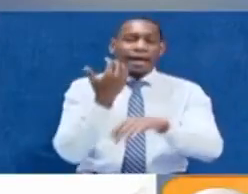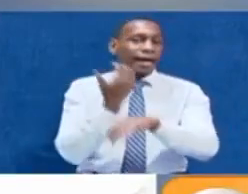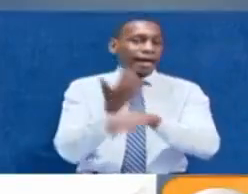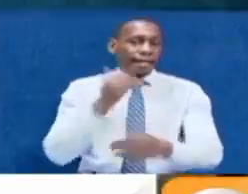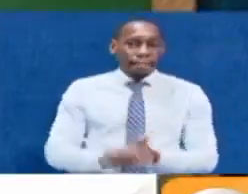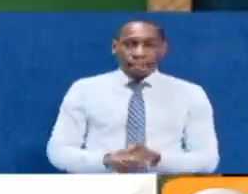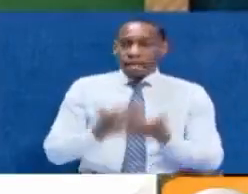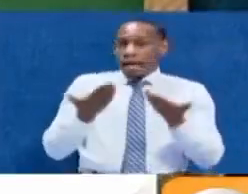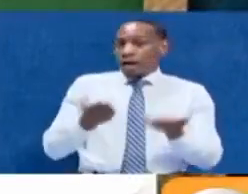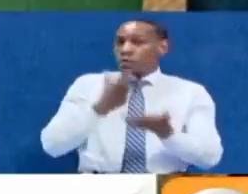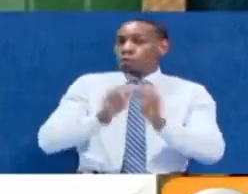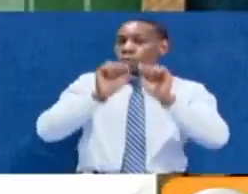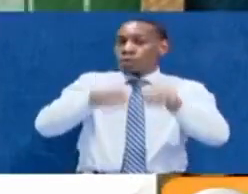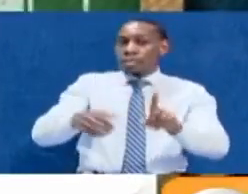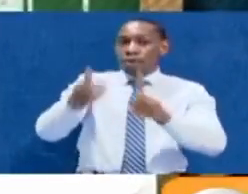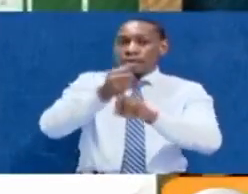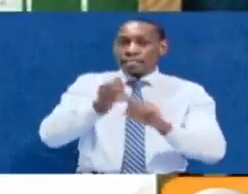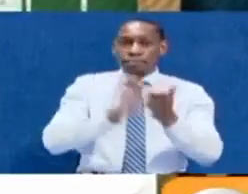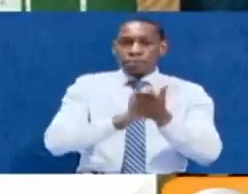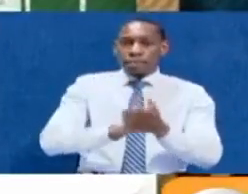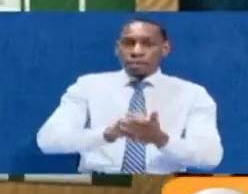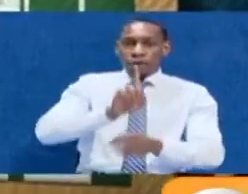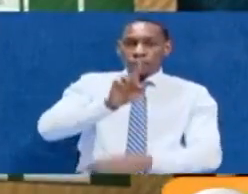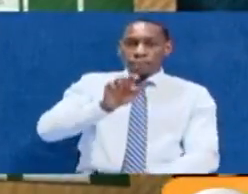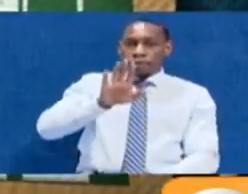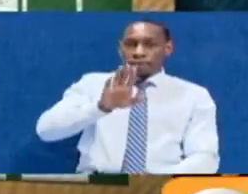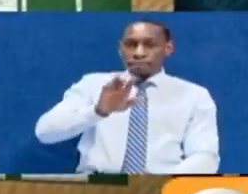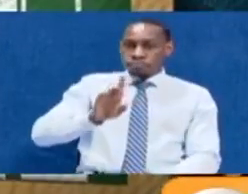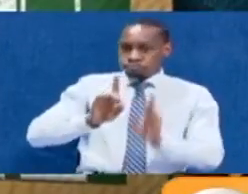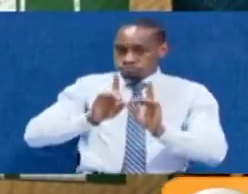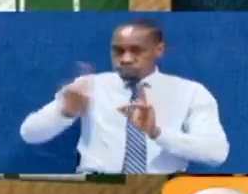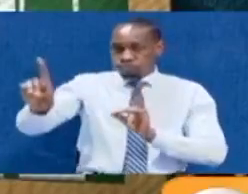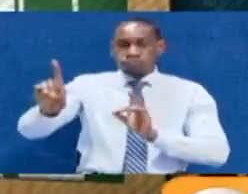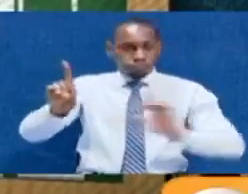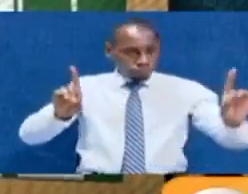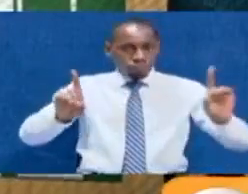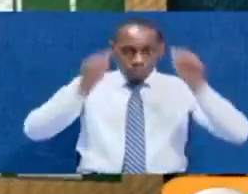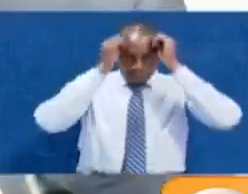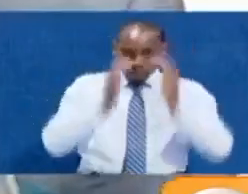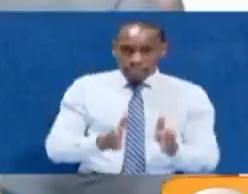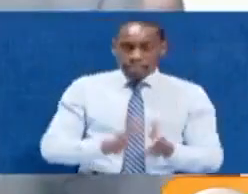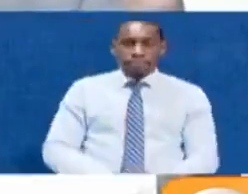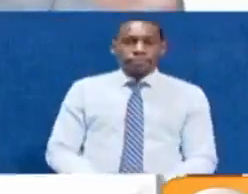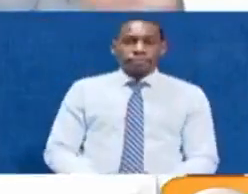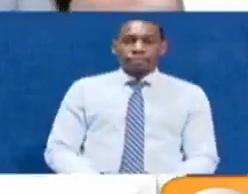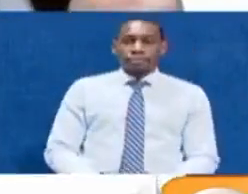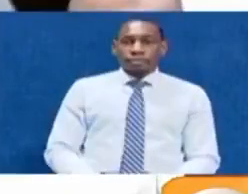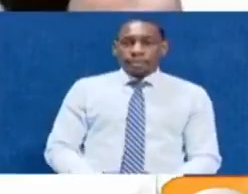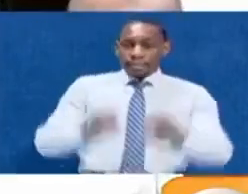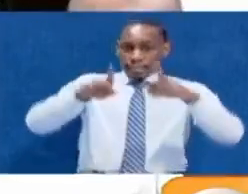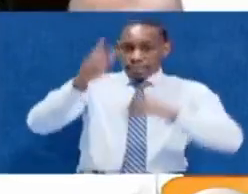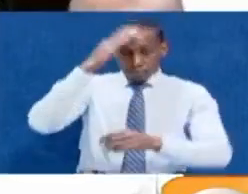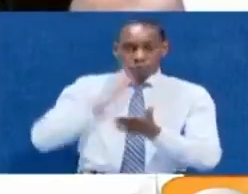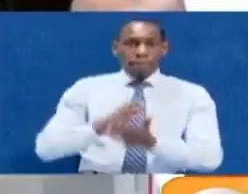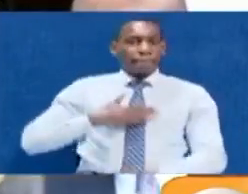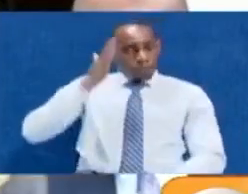How possible will it be to achieve the proposed 1.5 meters distance between pupils? You know, and I know, and